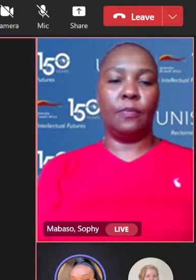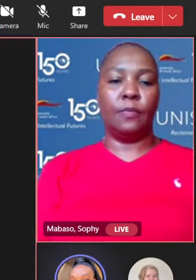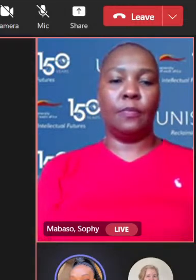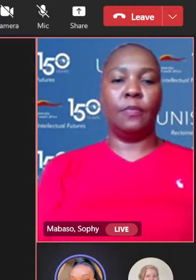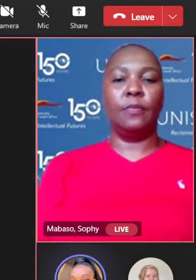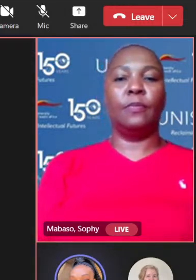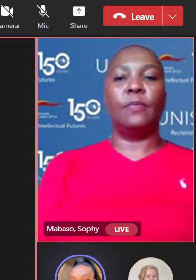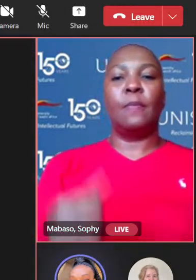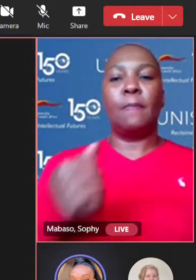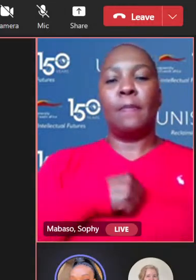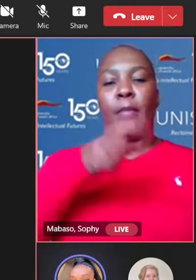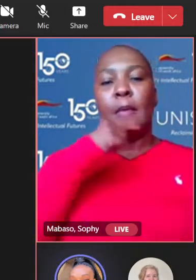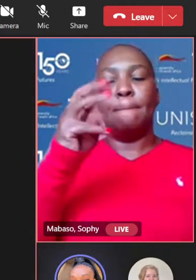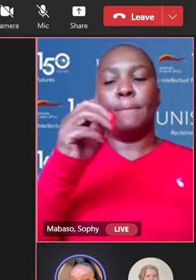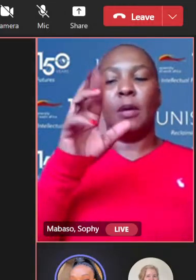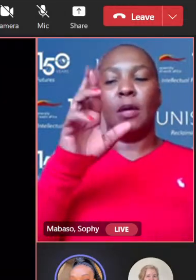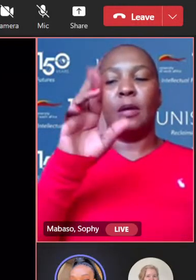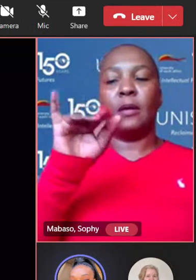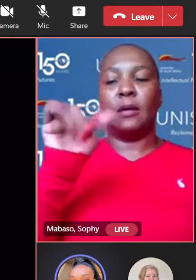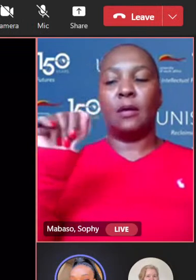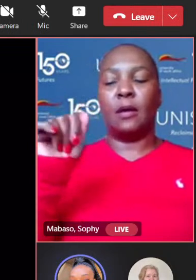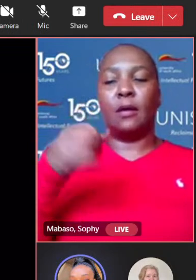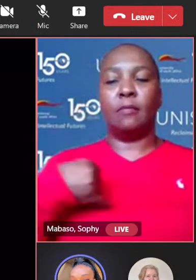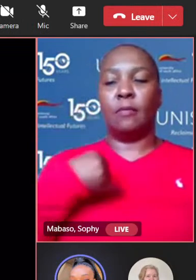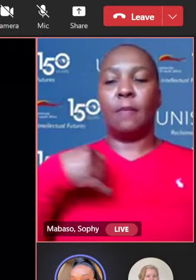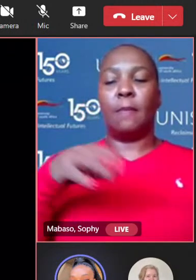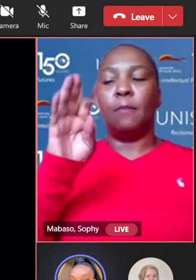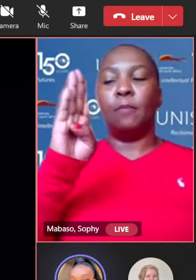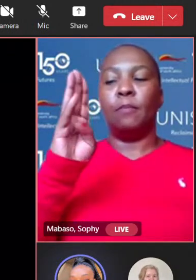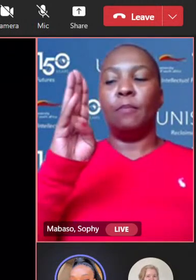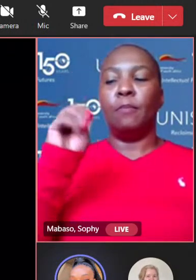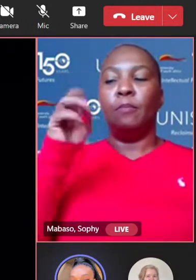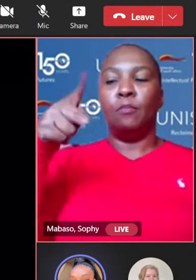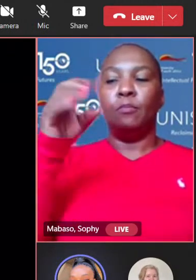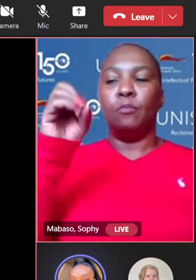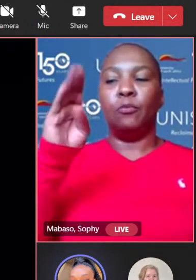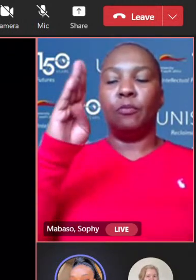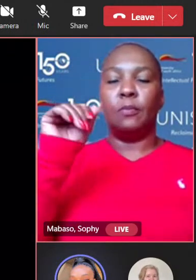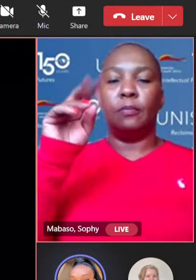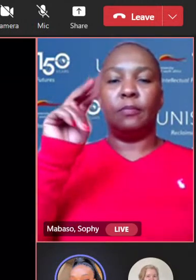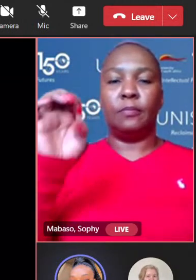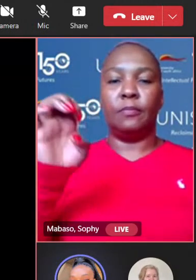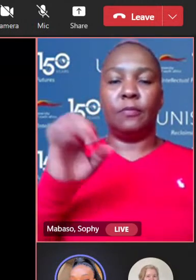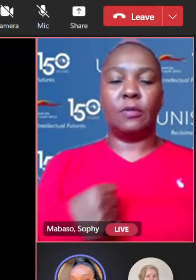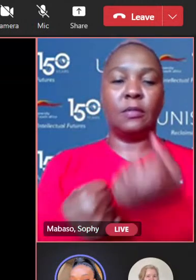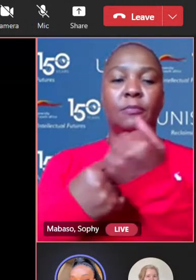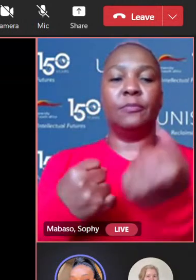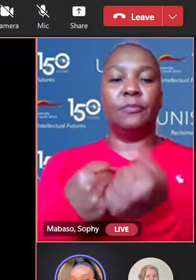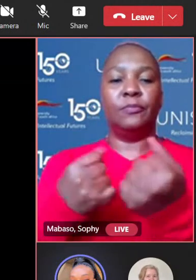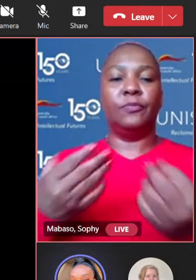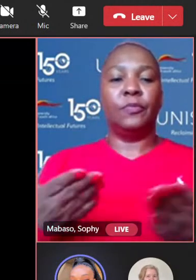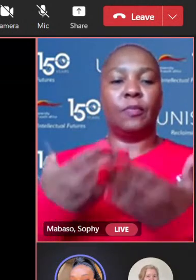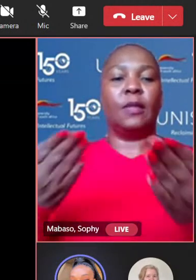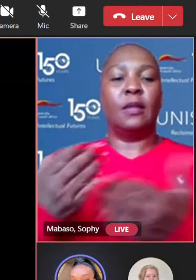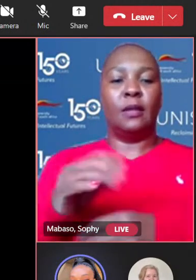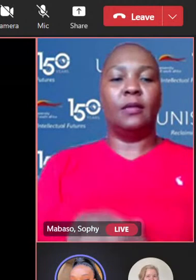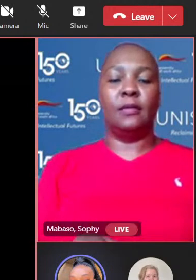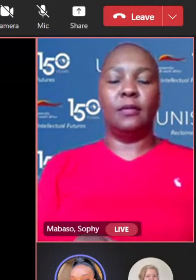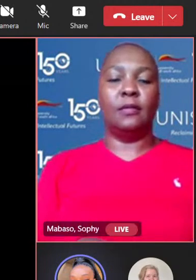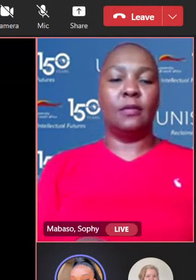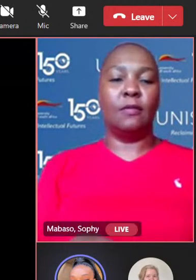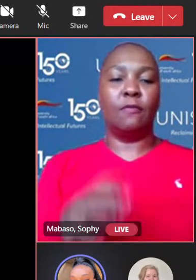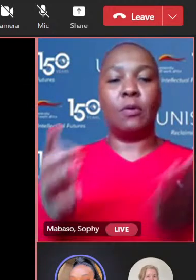I'm coming from the Directorate of Instructional Support and Services, which has a subdivision called the Digital